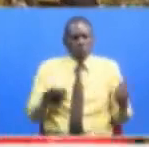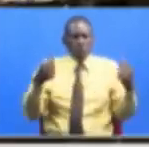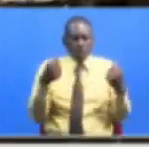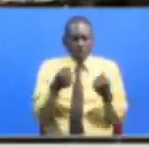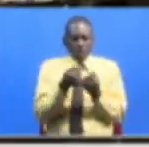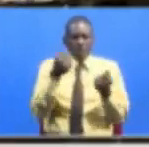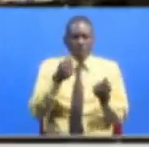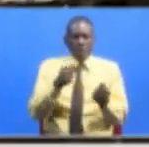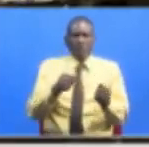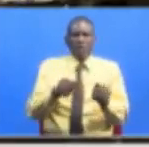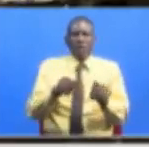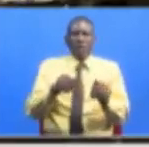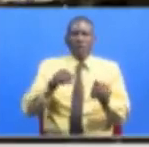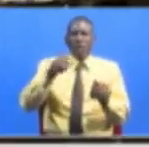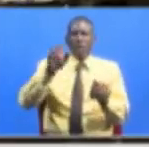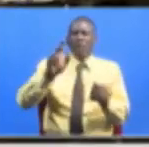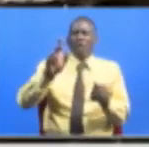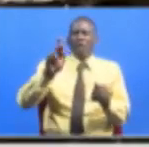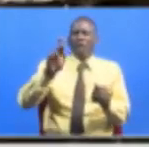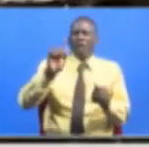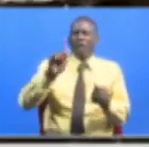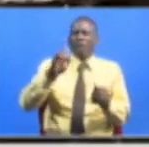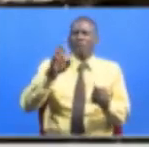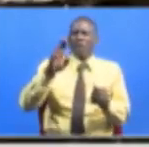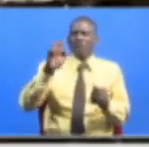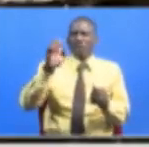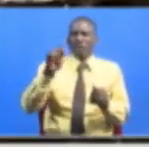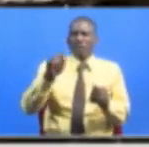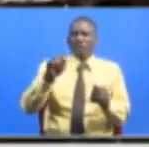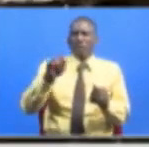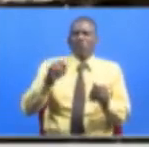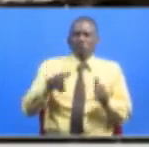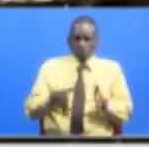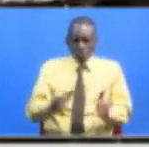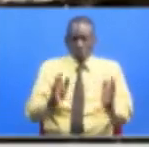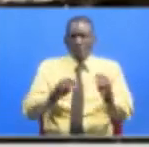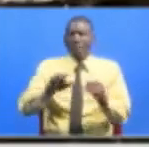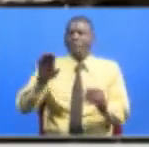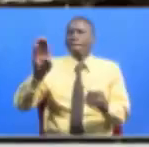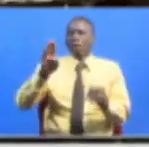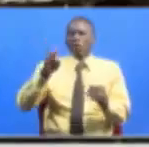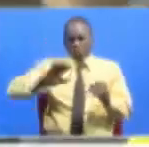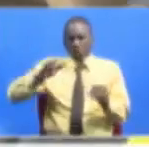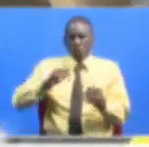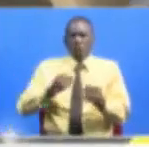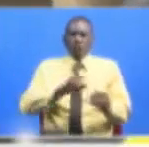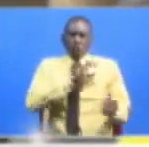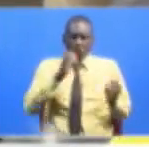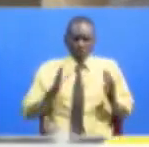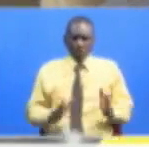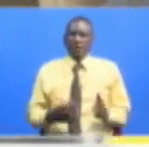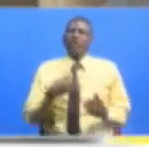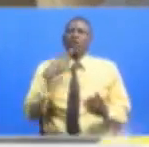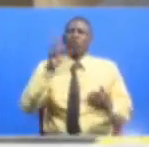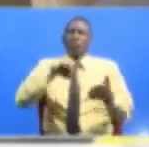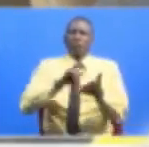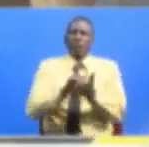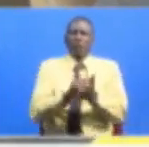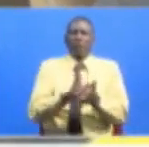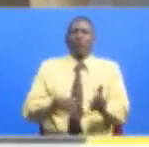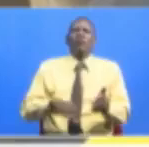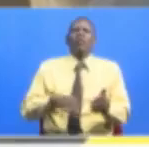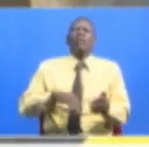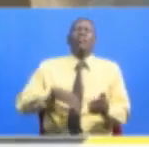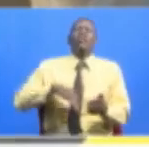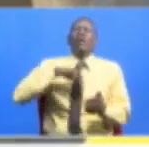the Karbanet Marigat Road. Confirming the incident, Baringo County Commissioner Stephen Kuto said the dead were a learner and